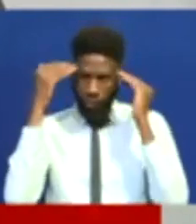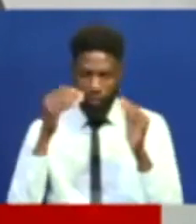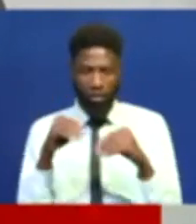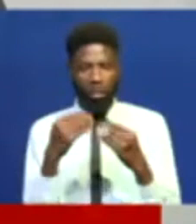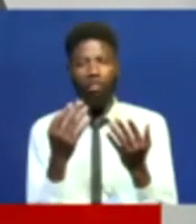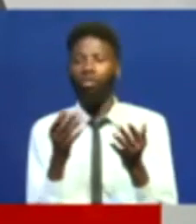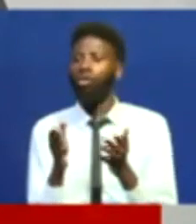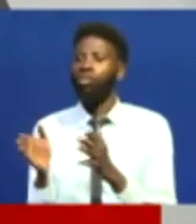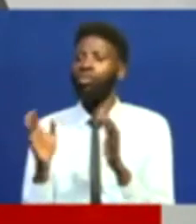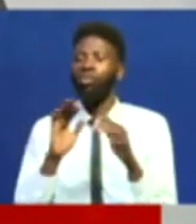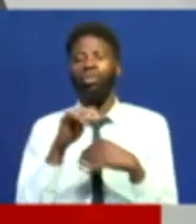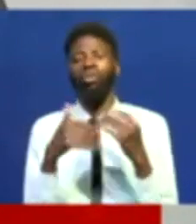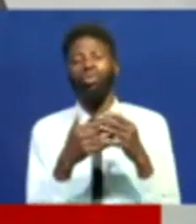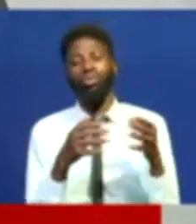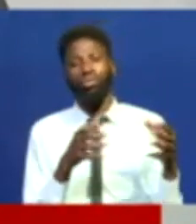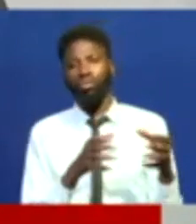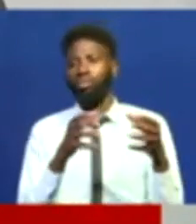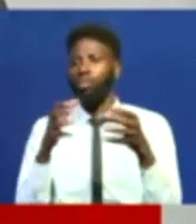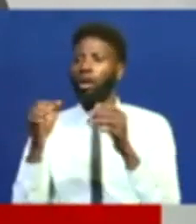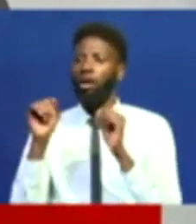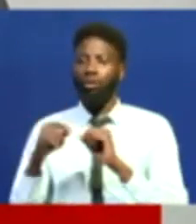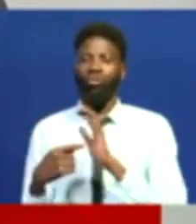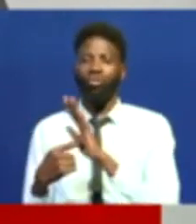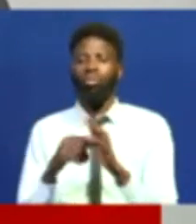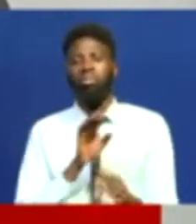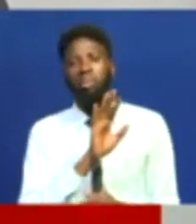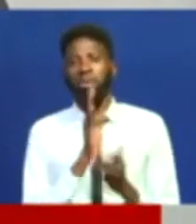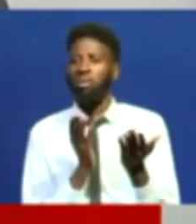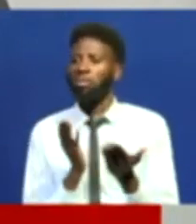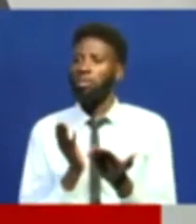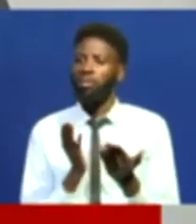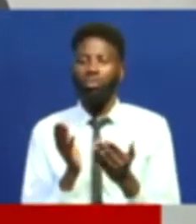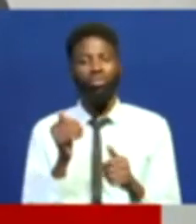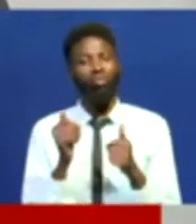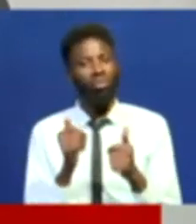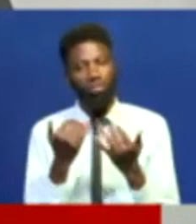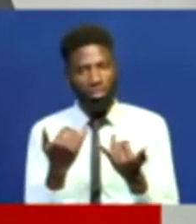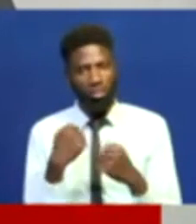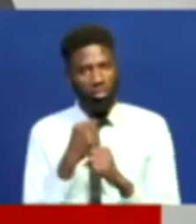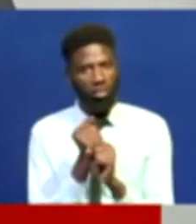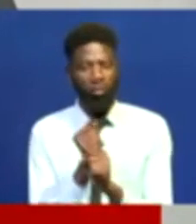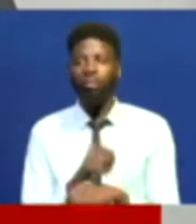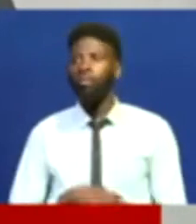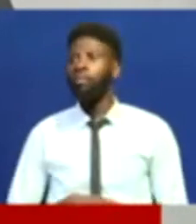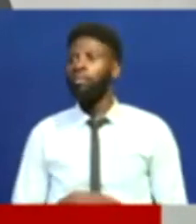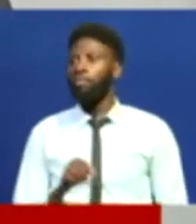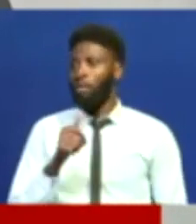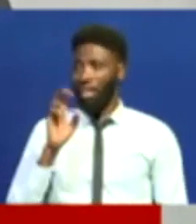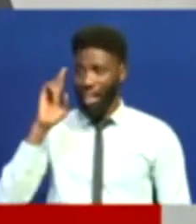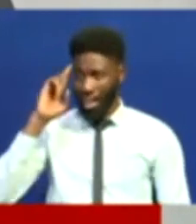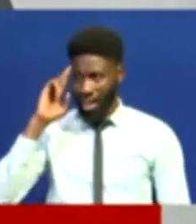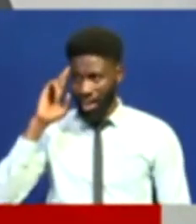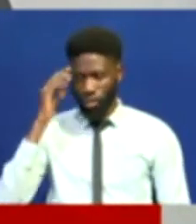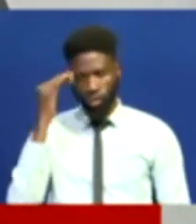all these players to showcase the products that they're building over time. The other reason why